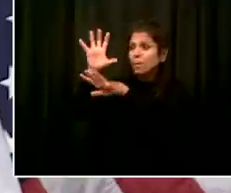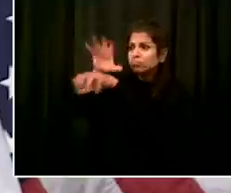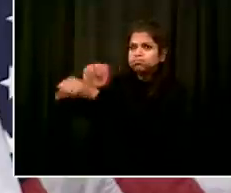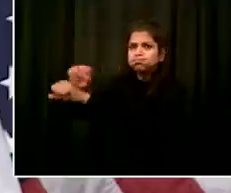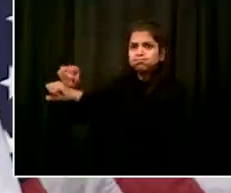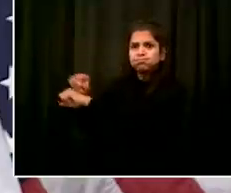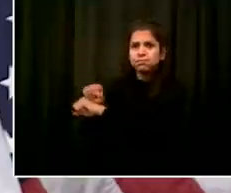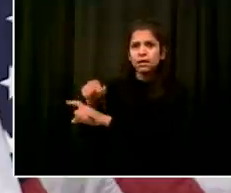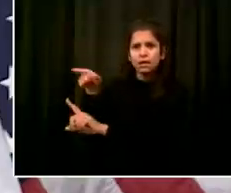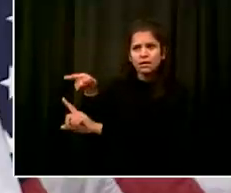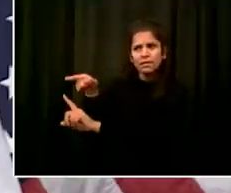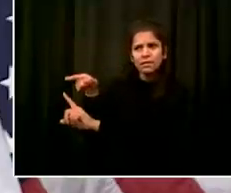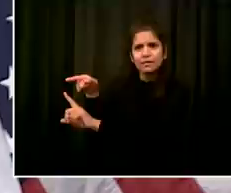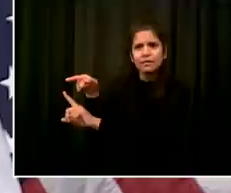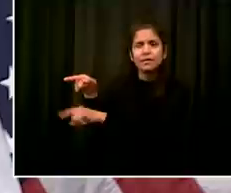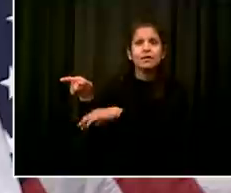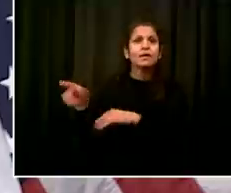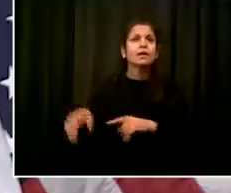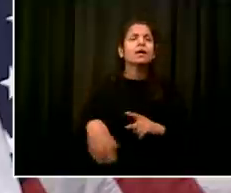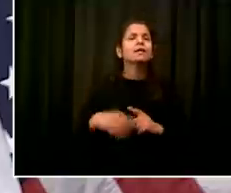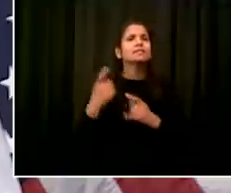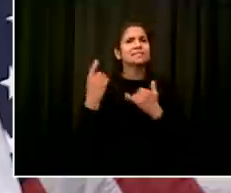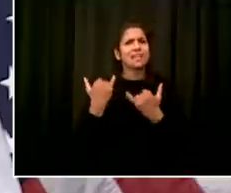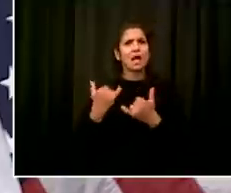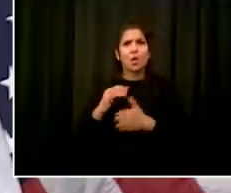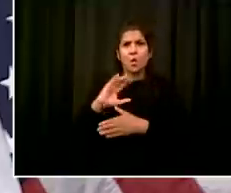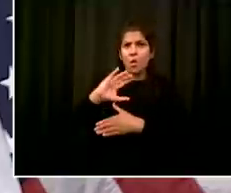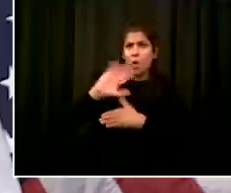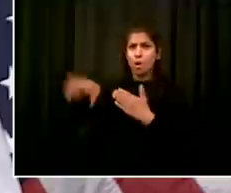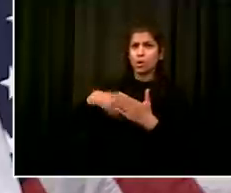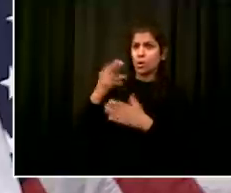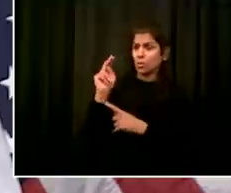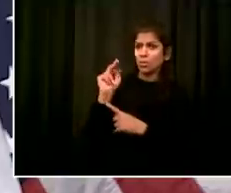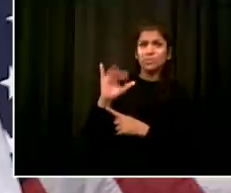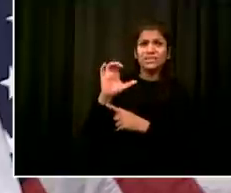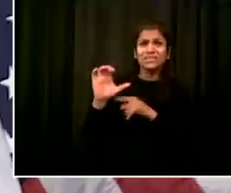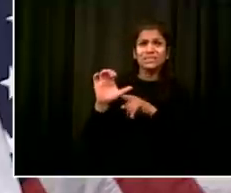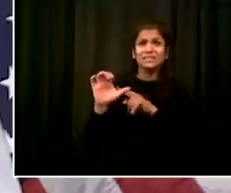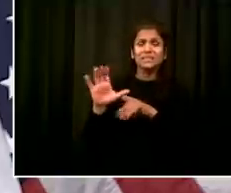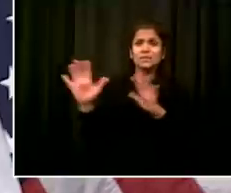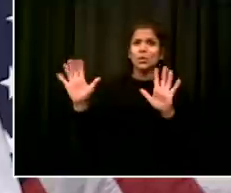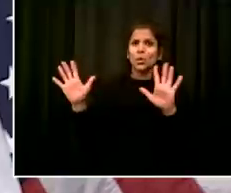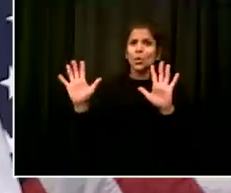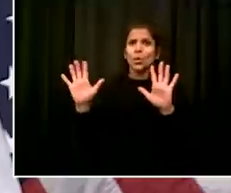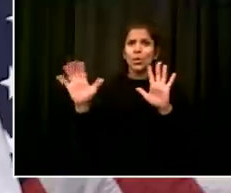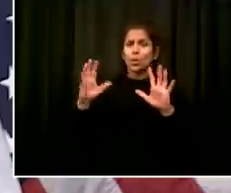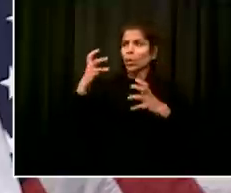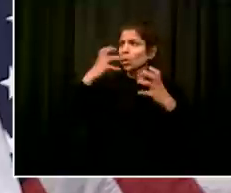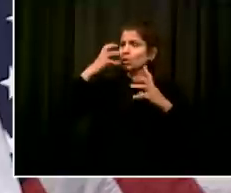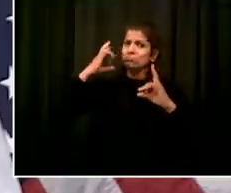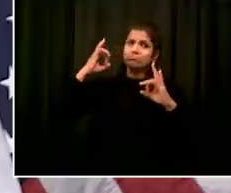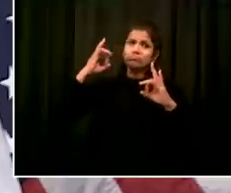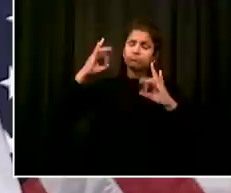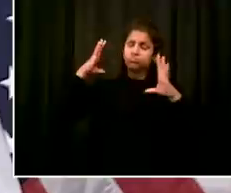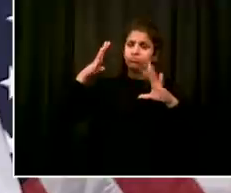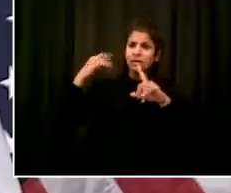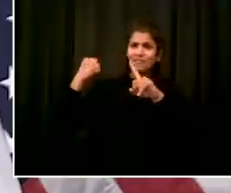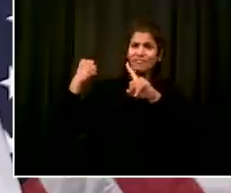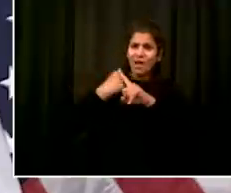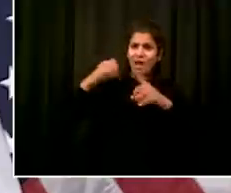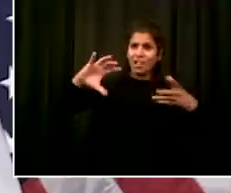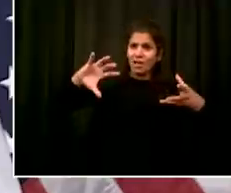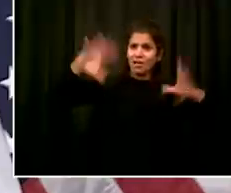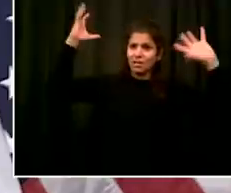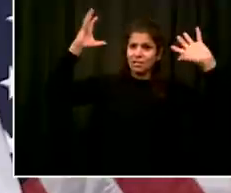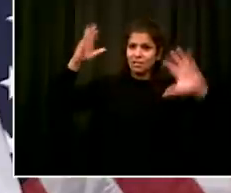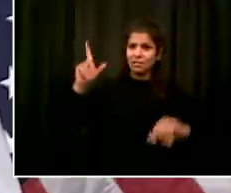and I give a lot of credit to Mayor Dinkins, I give a lot of credit to Speaker Peter Vallone. They got together and they said,